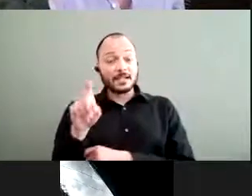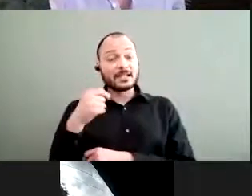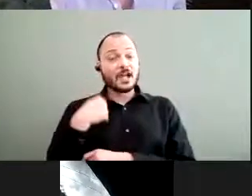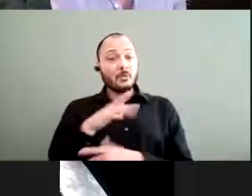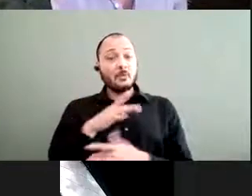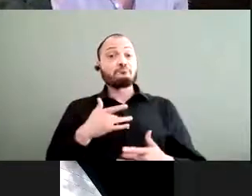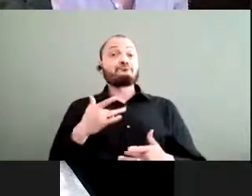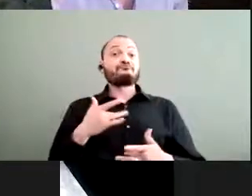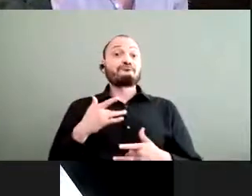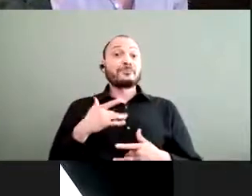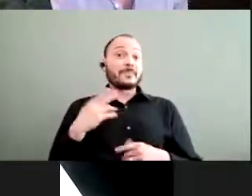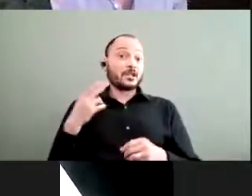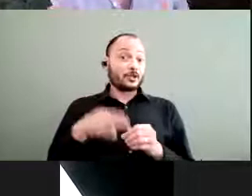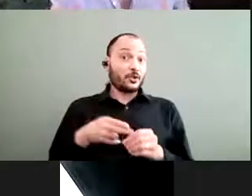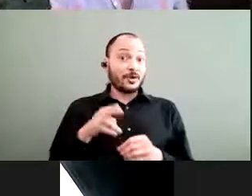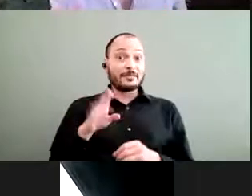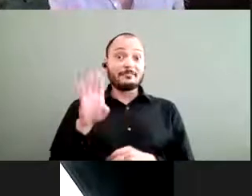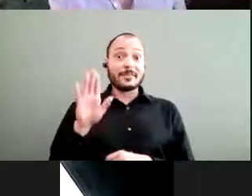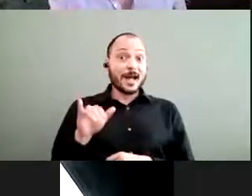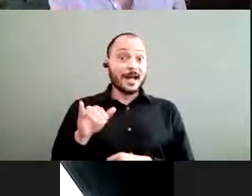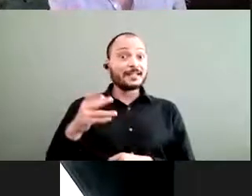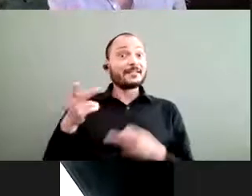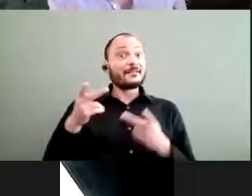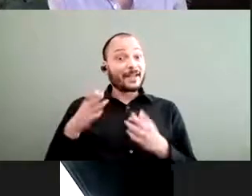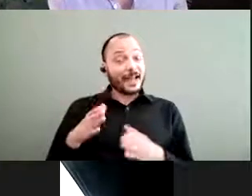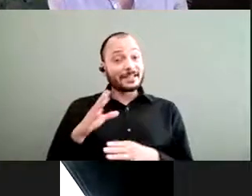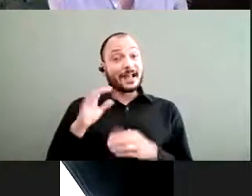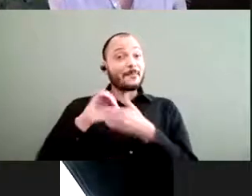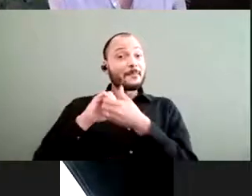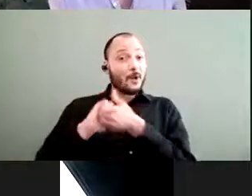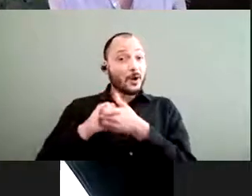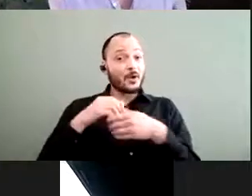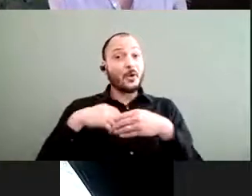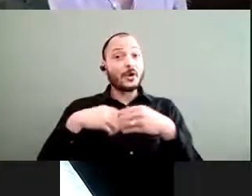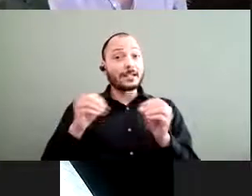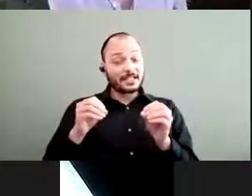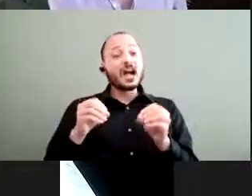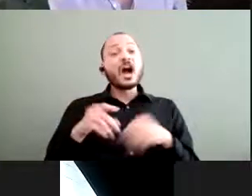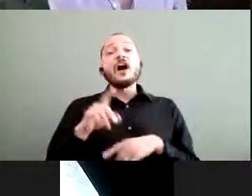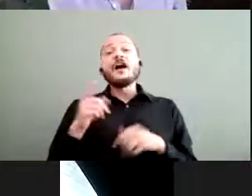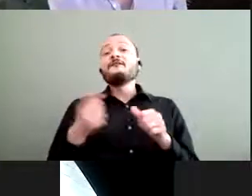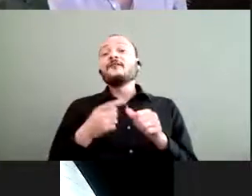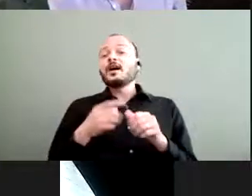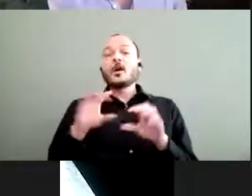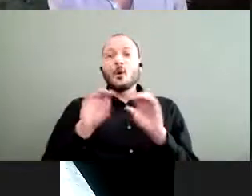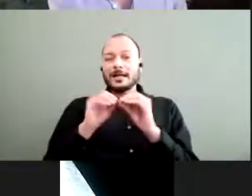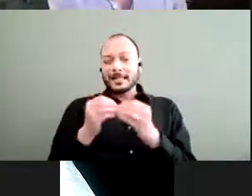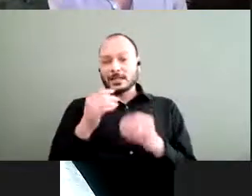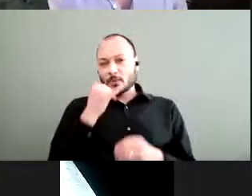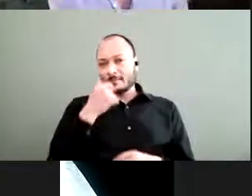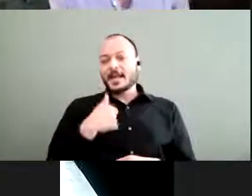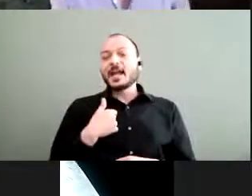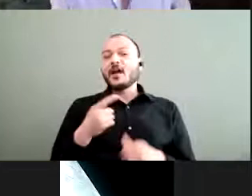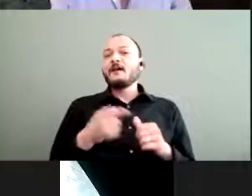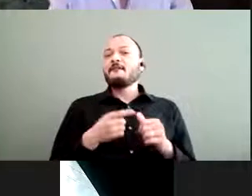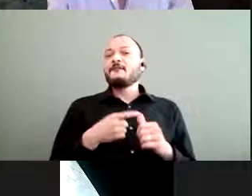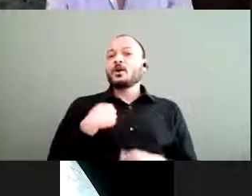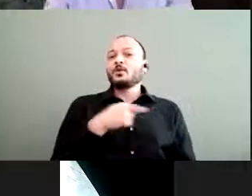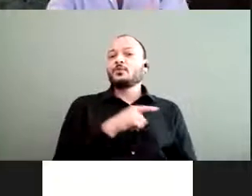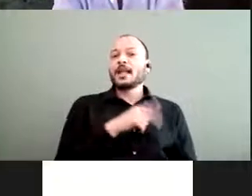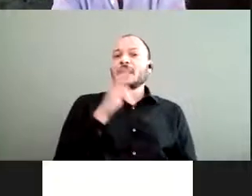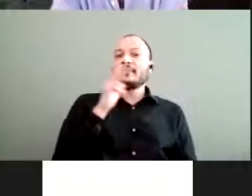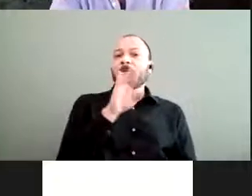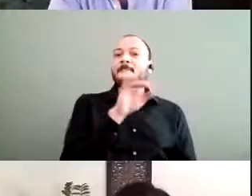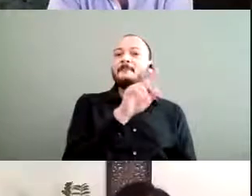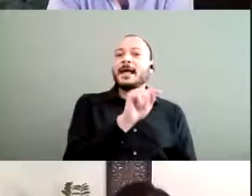joined by some guests and partner organizations. First, we're gonna hear a presentation from Betsedic, an organization made